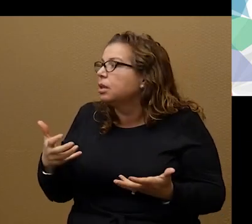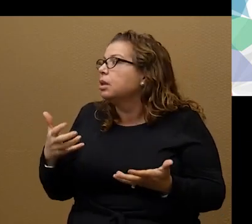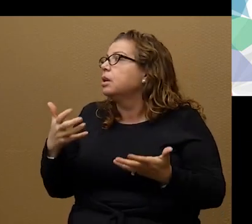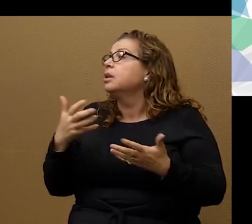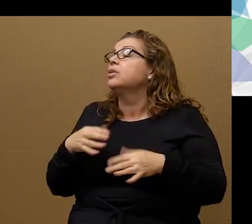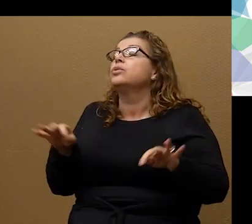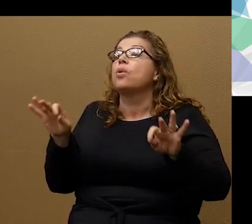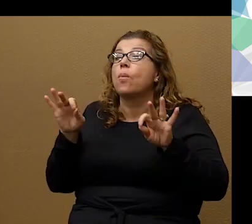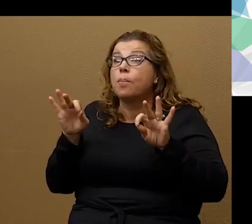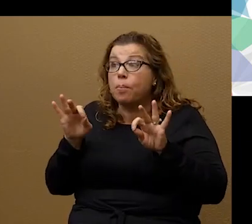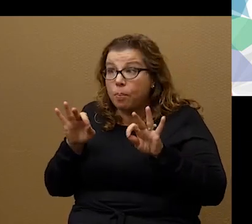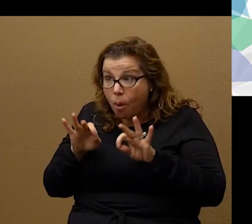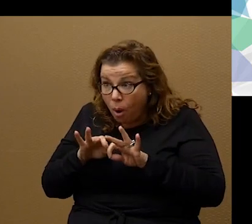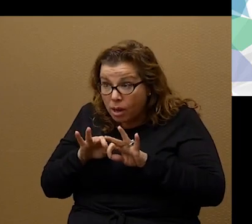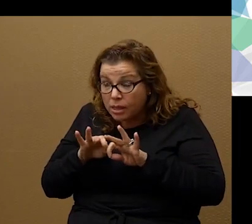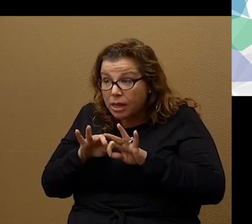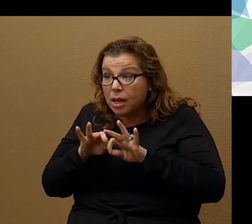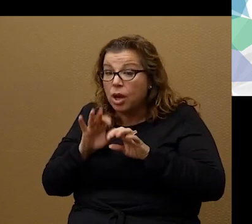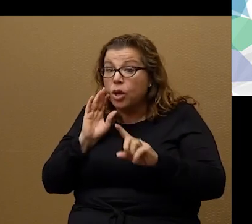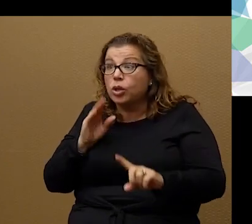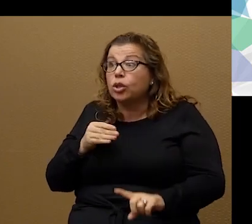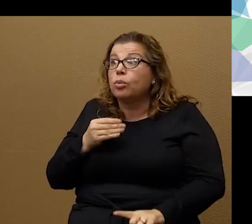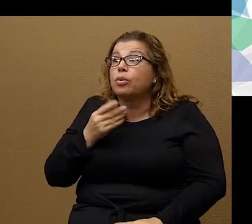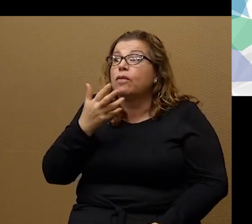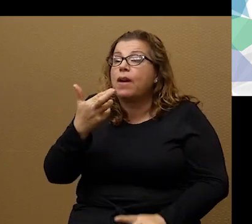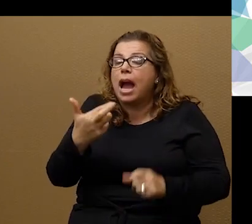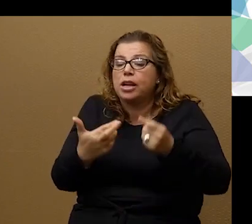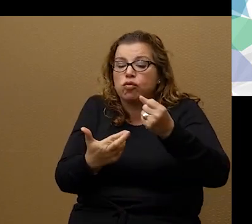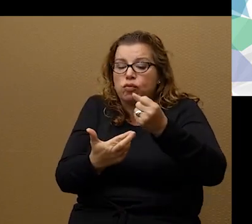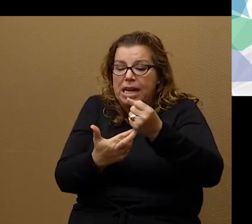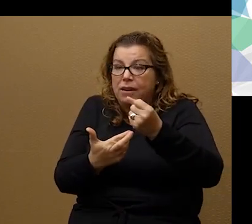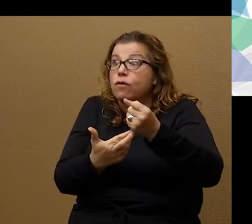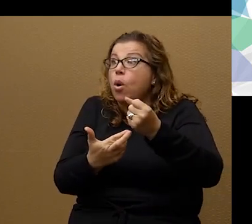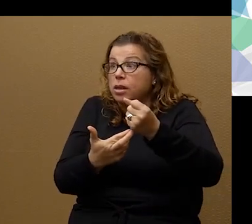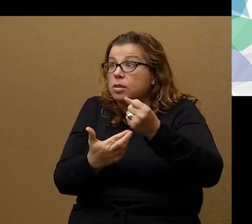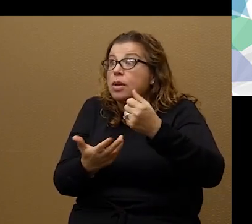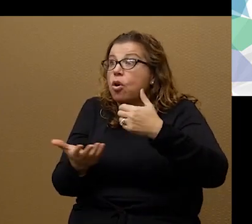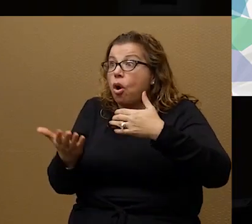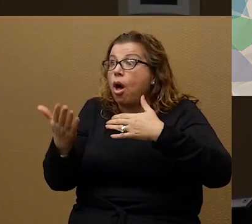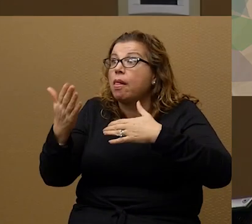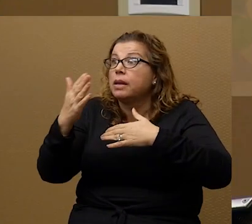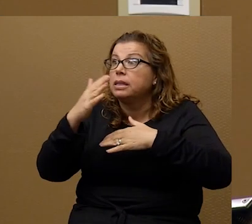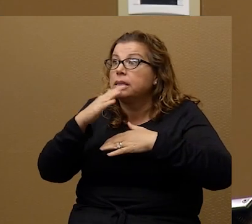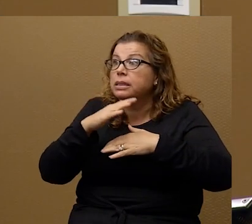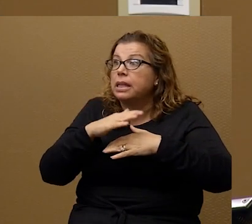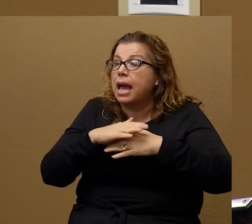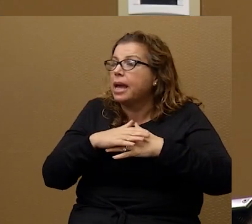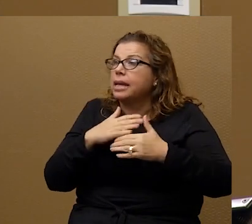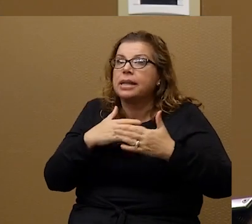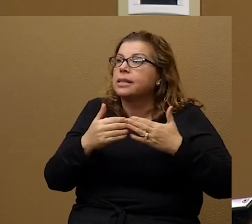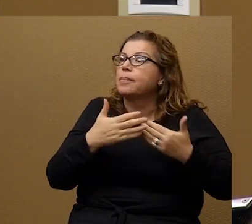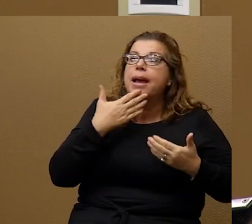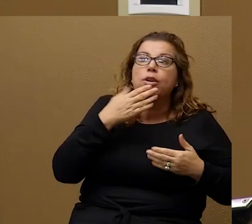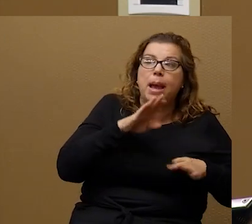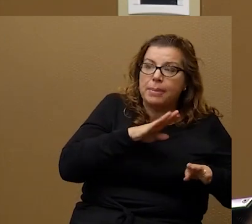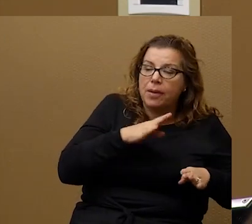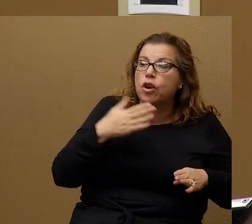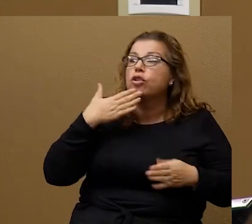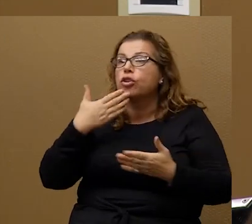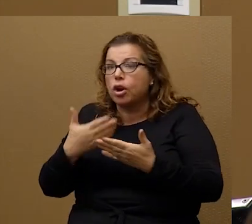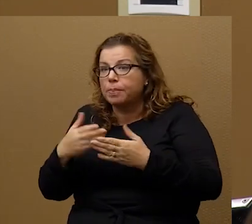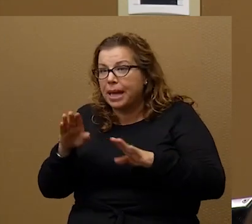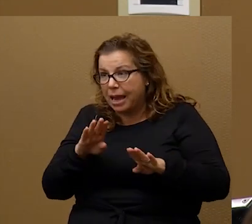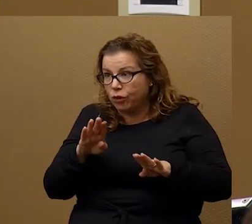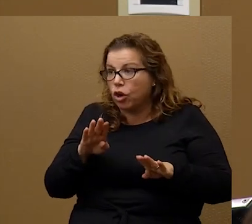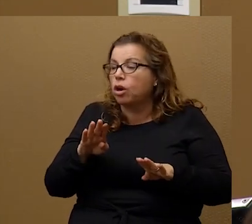this is if you can provide that reinforcement throughout the day, even when they do something good. So if their function of their behavior